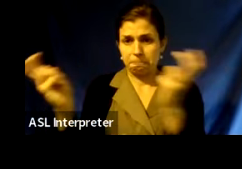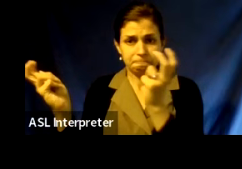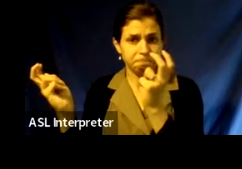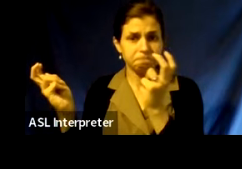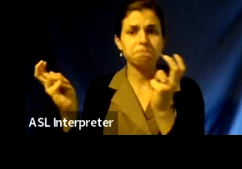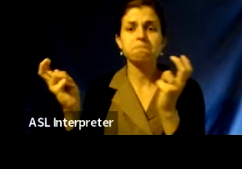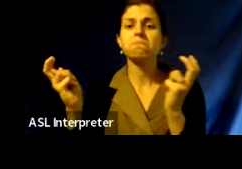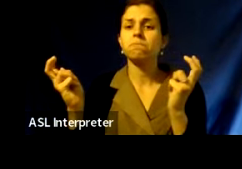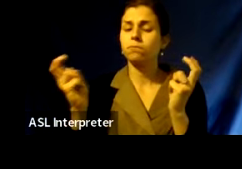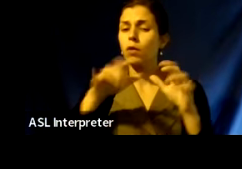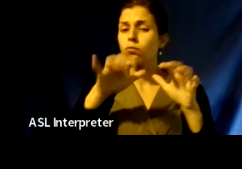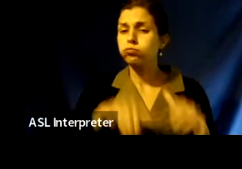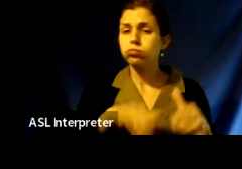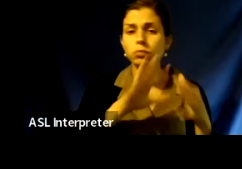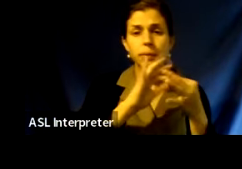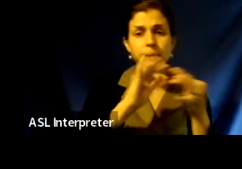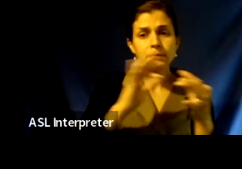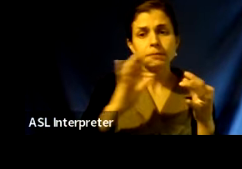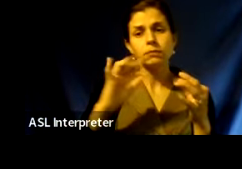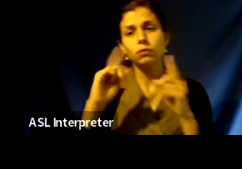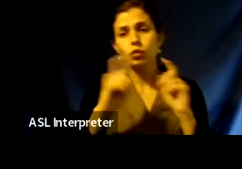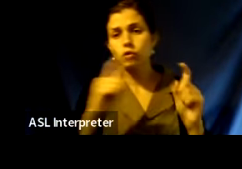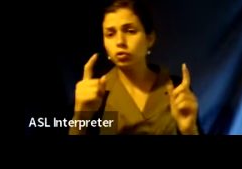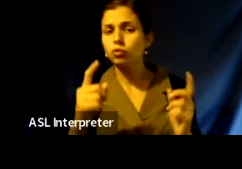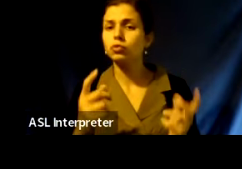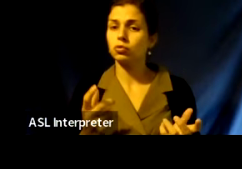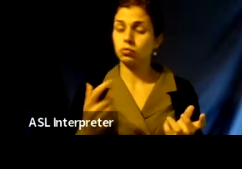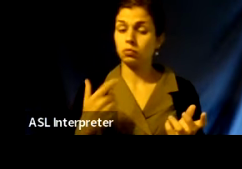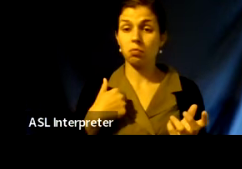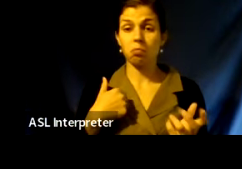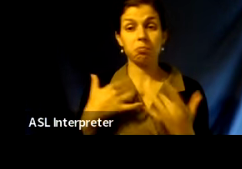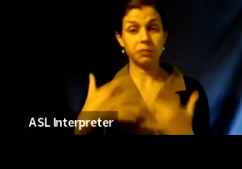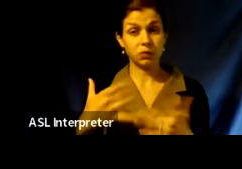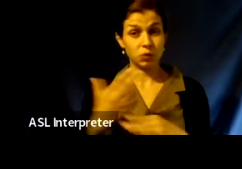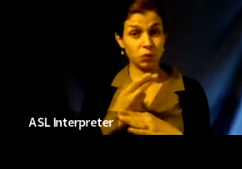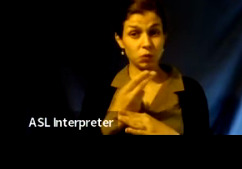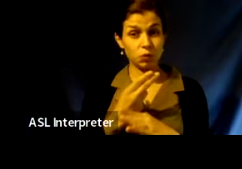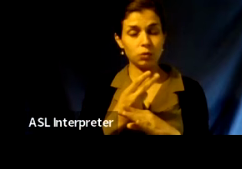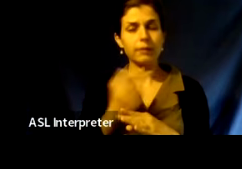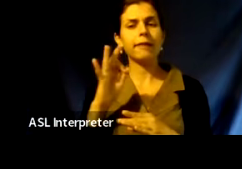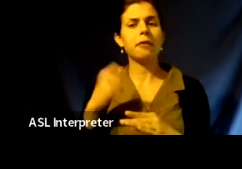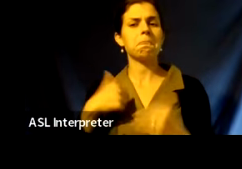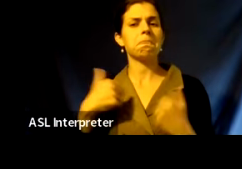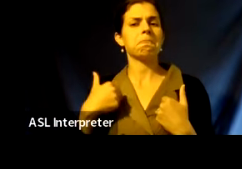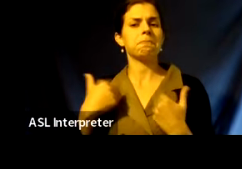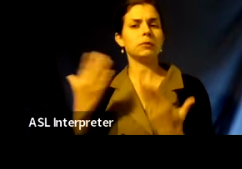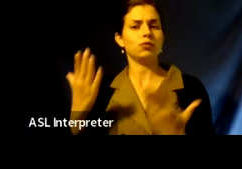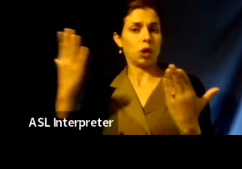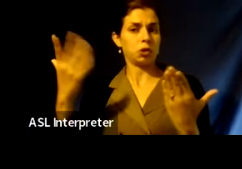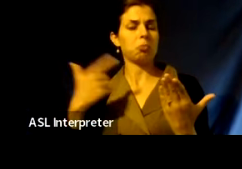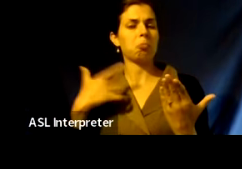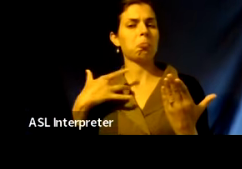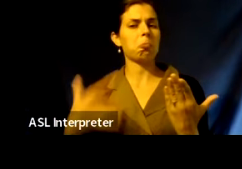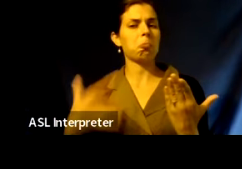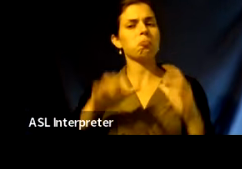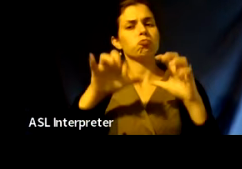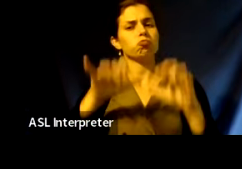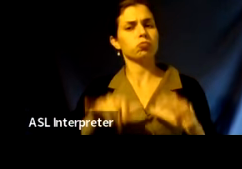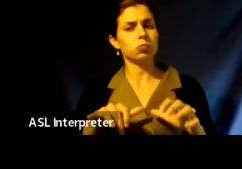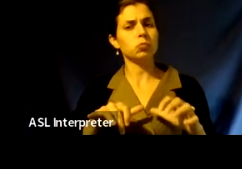particular, I'd like you to use it to provide us with any suggestions for other topics that you'd like us to address in future Tech